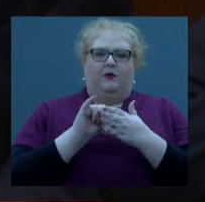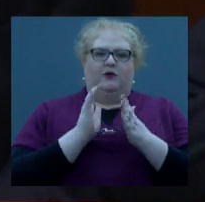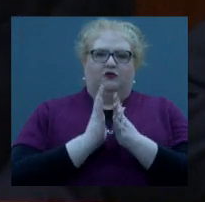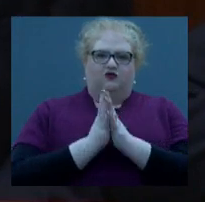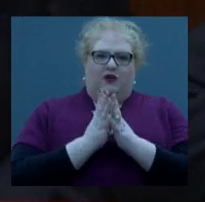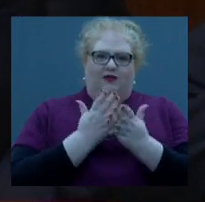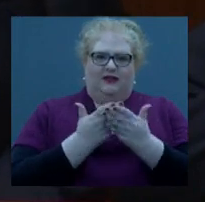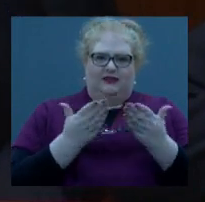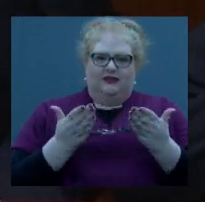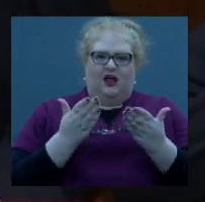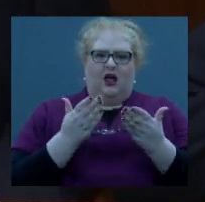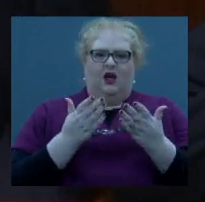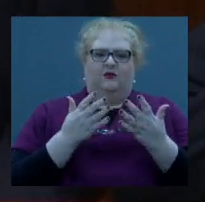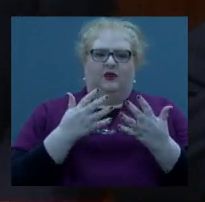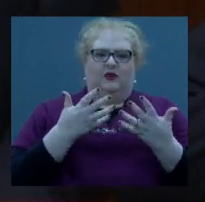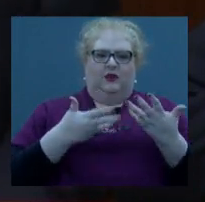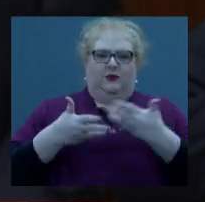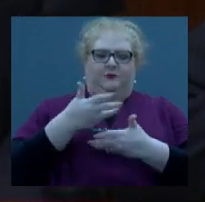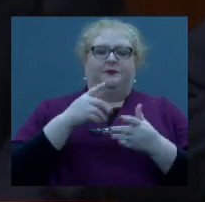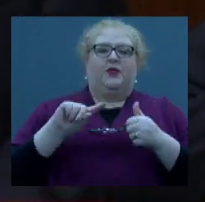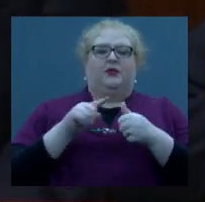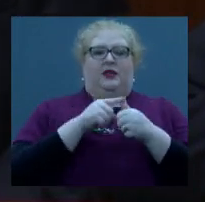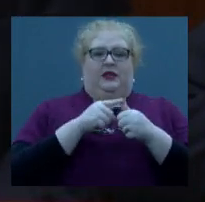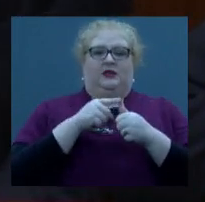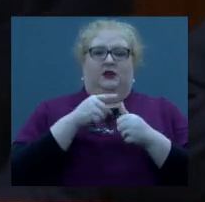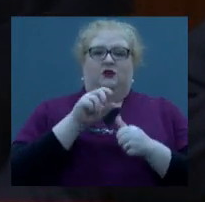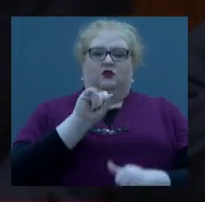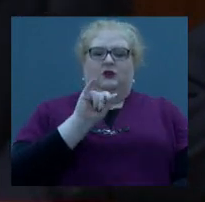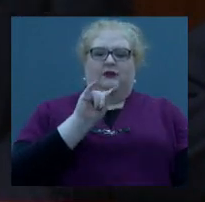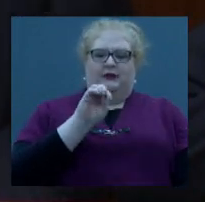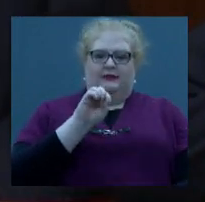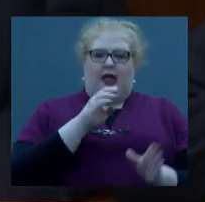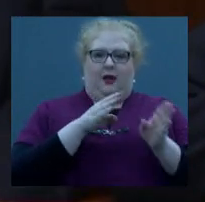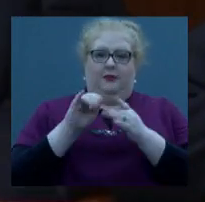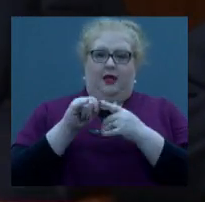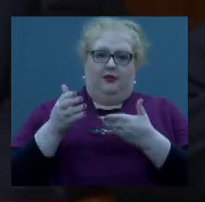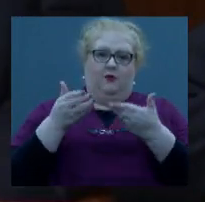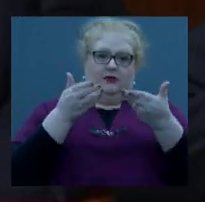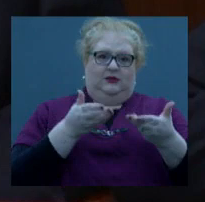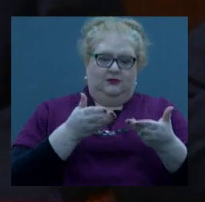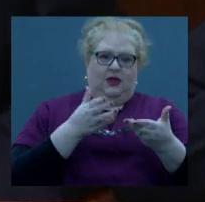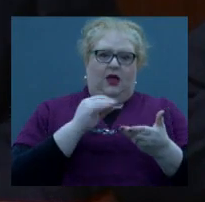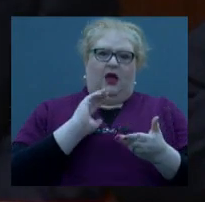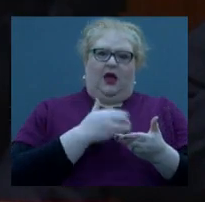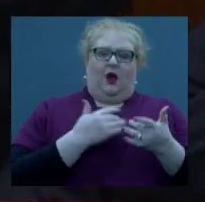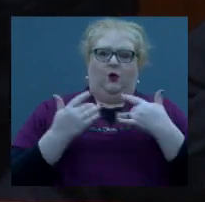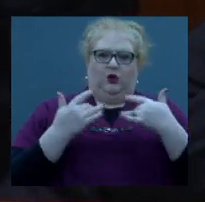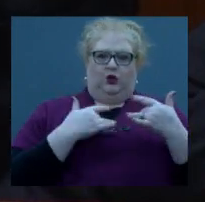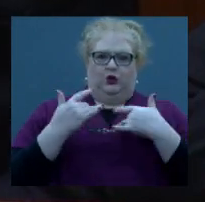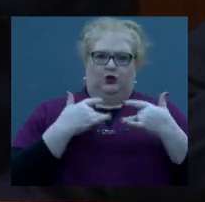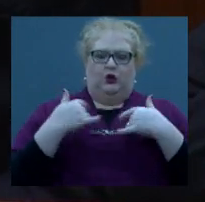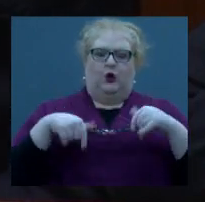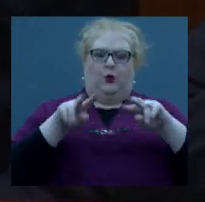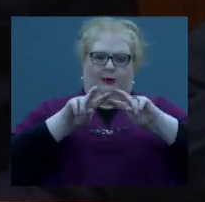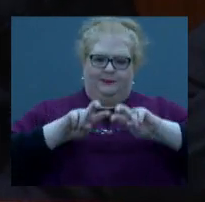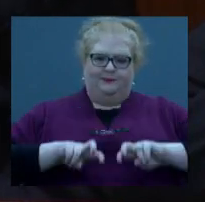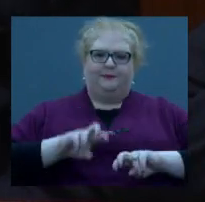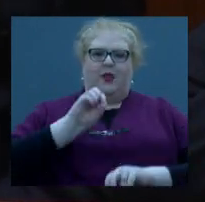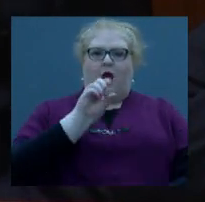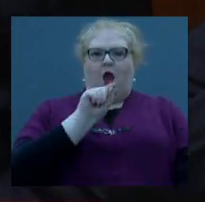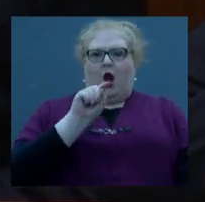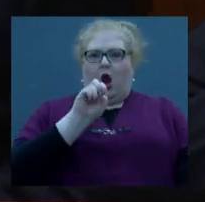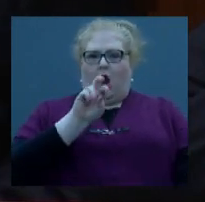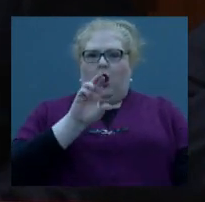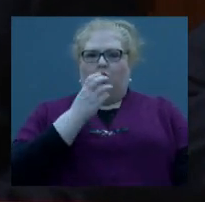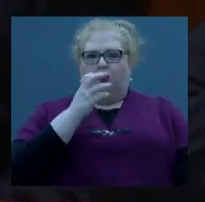the initial site plan that was submitted and our concerns that was brought in. And we did look at Otter Creek Parkway and the access